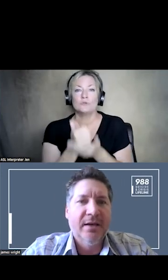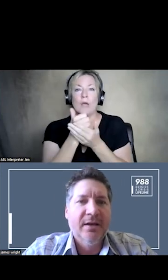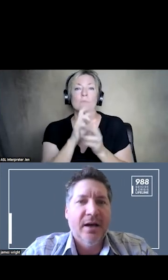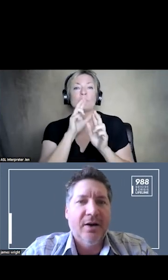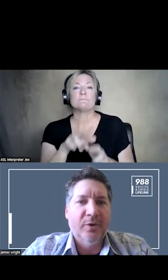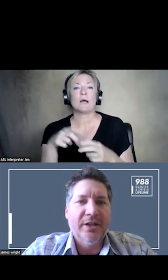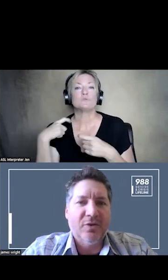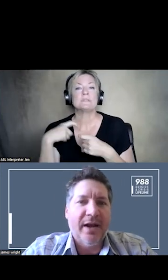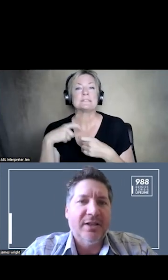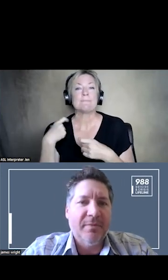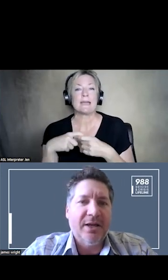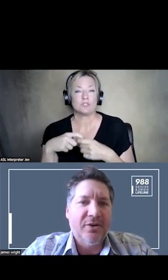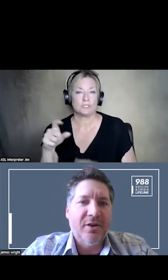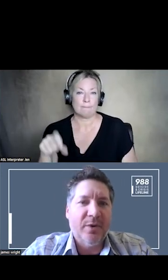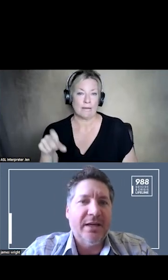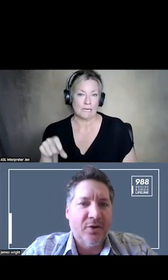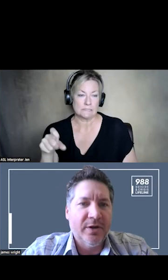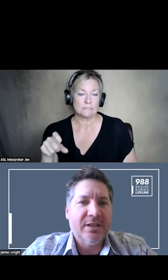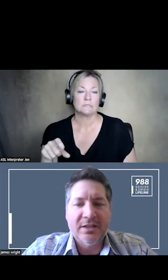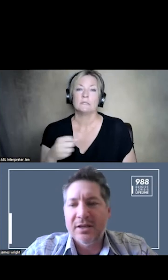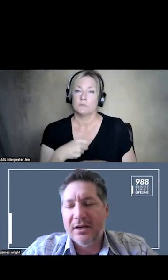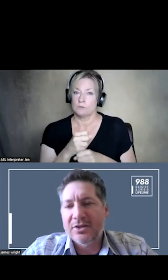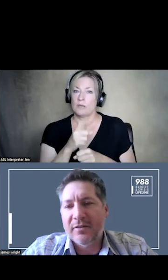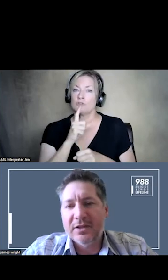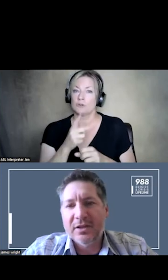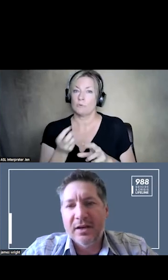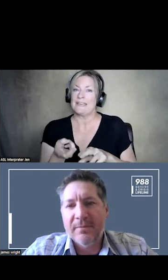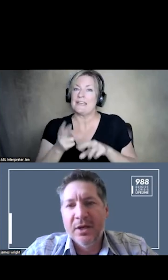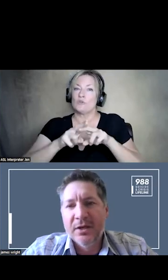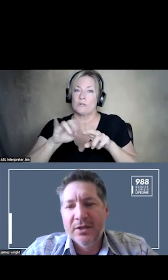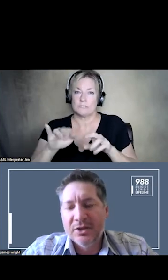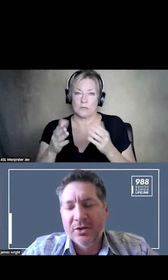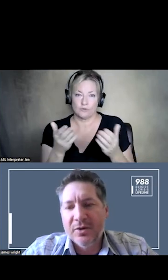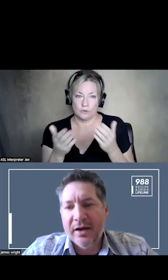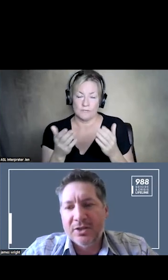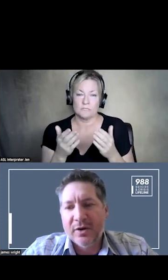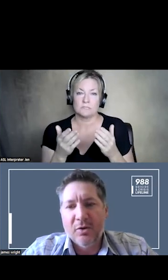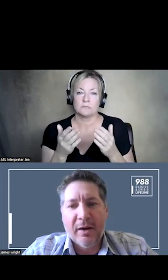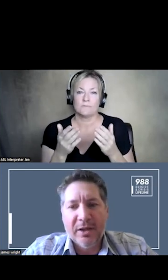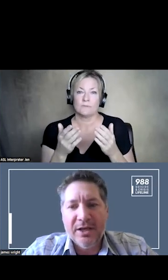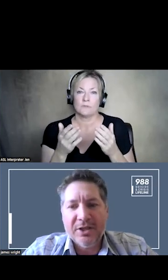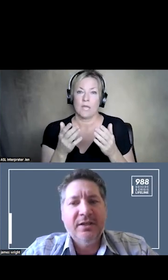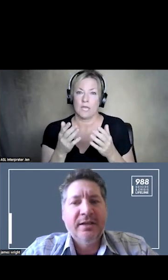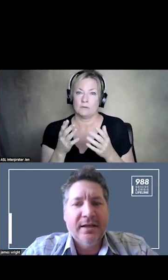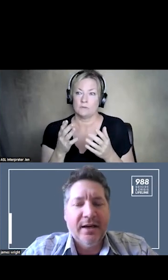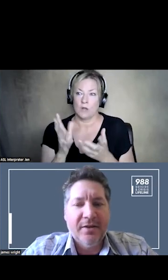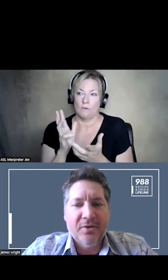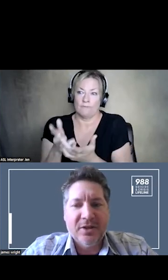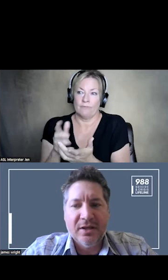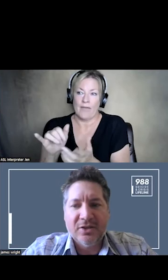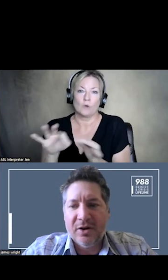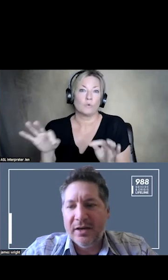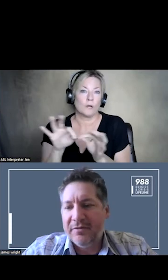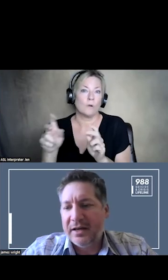demand, really trying to make sure that we can increase this service to this critical population.